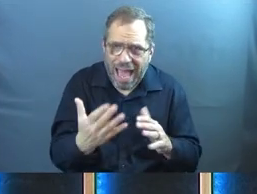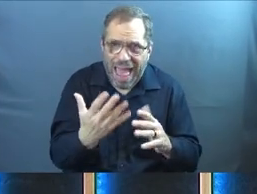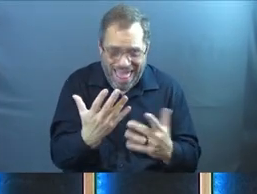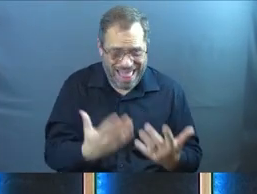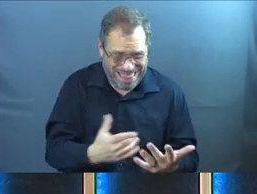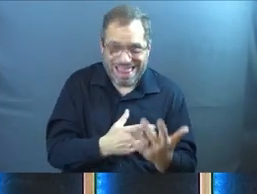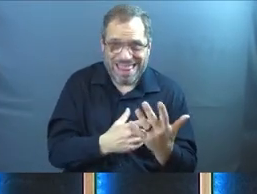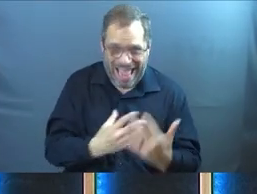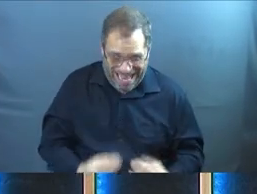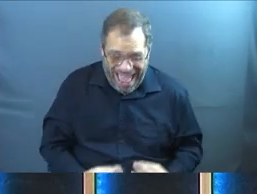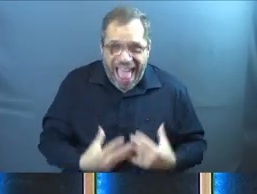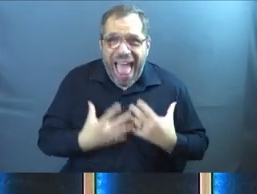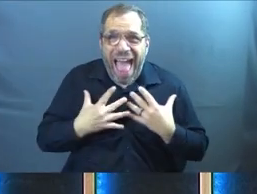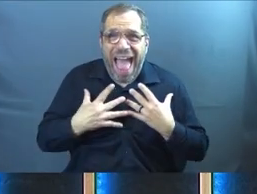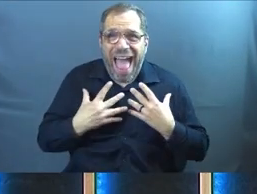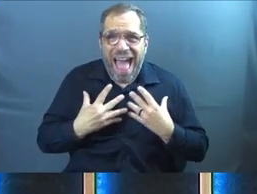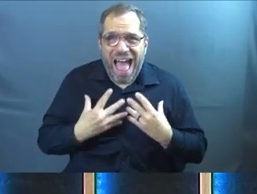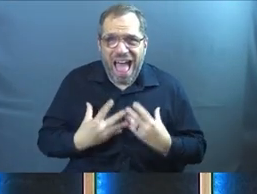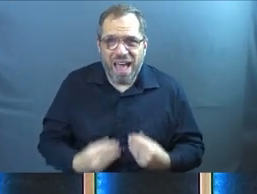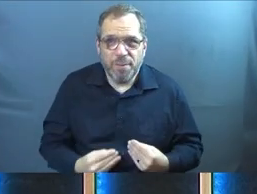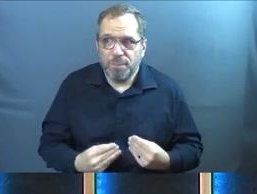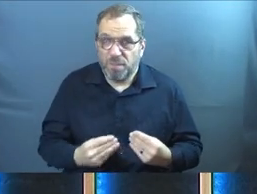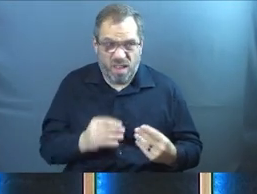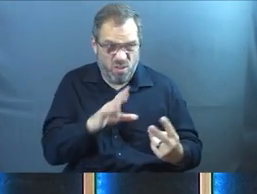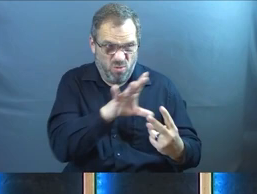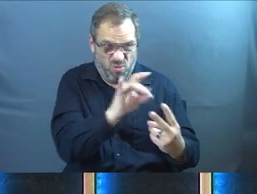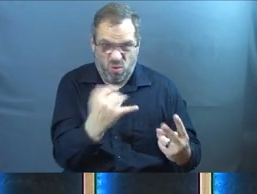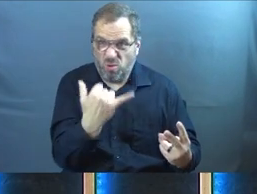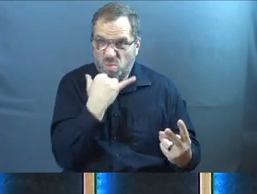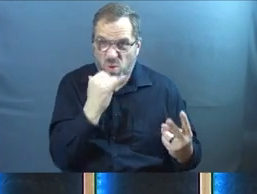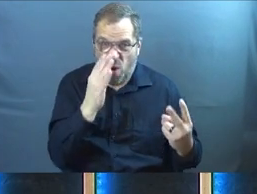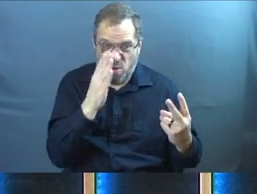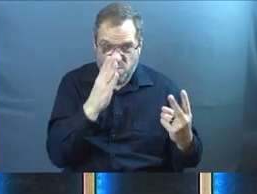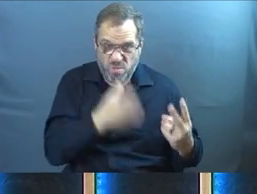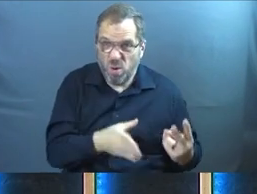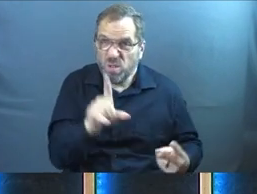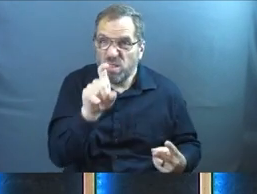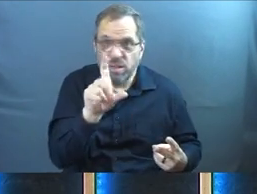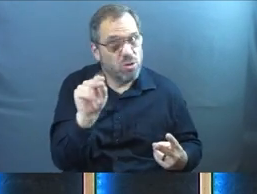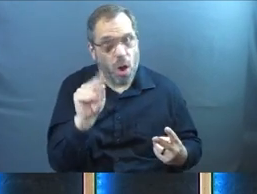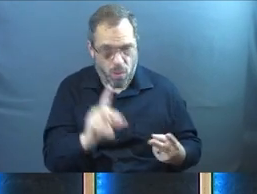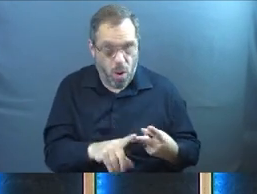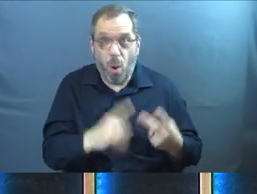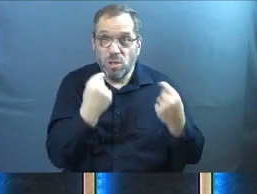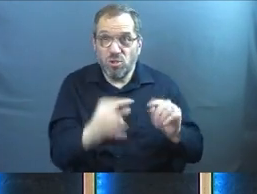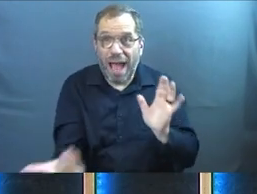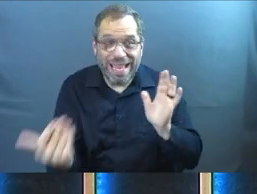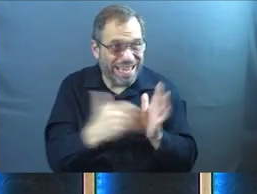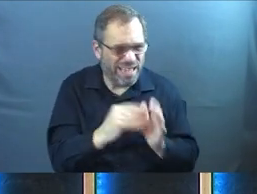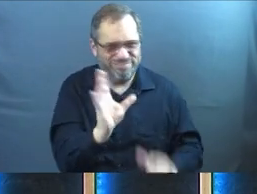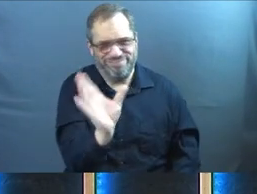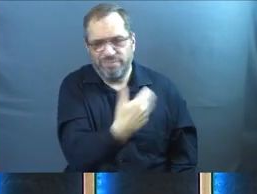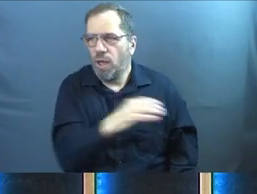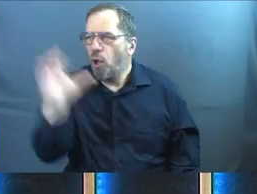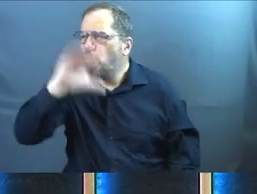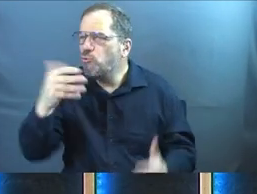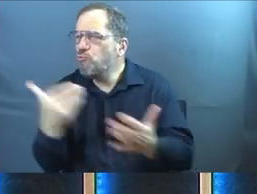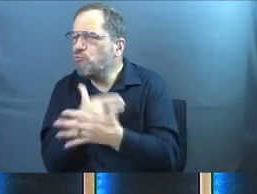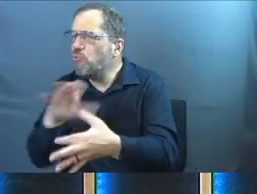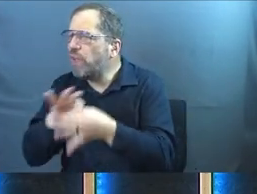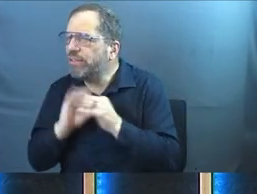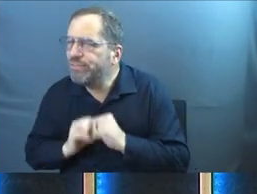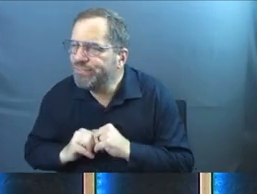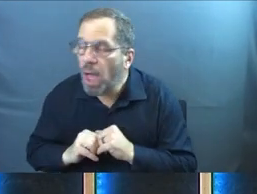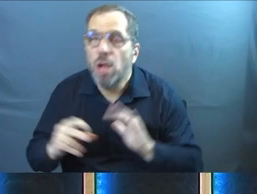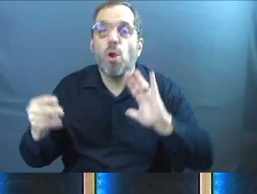fire does go out. And it doesn't mean you chose the wrong person or that you need to try again with a new